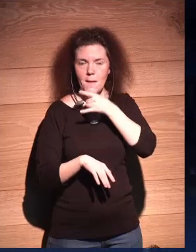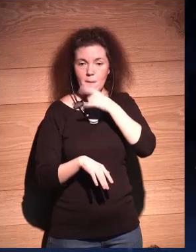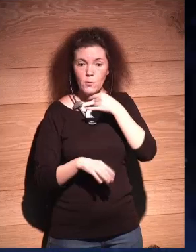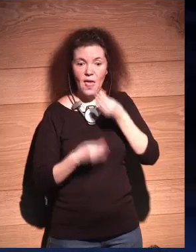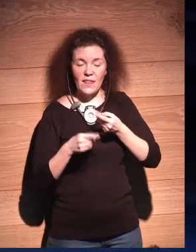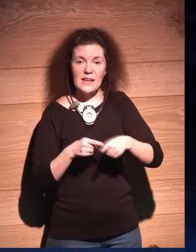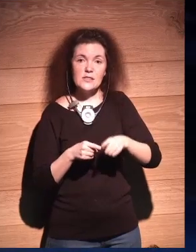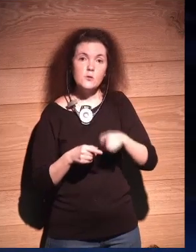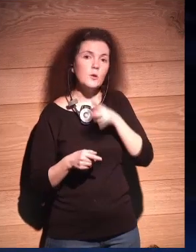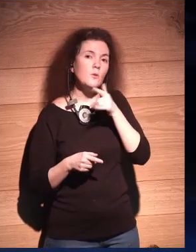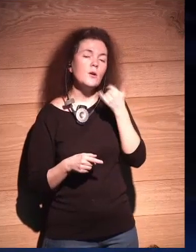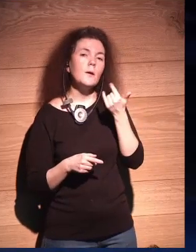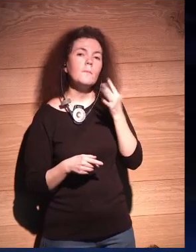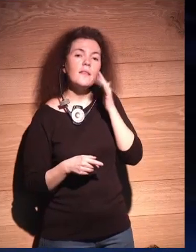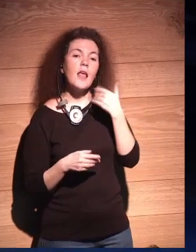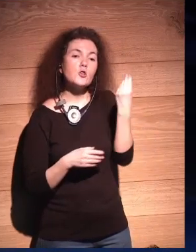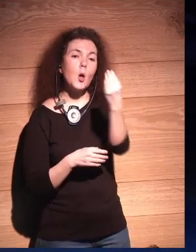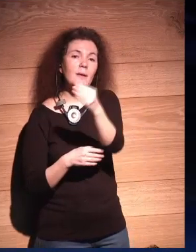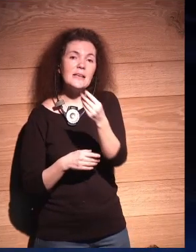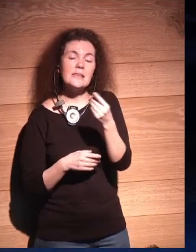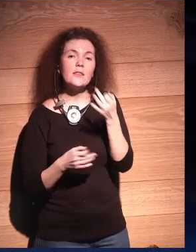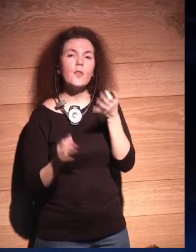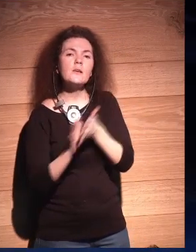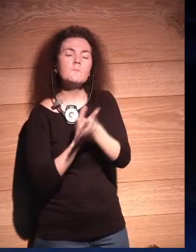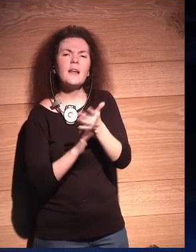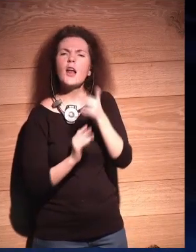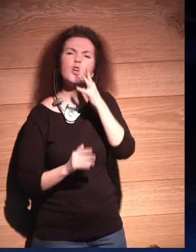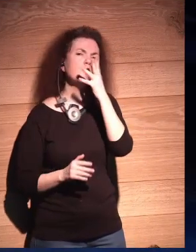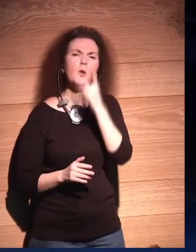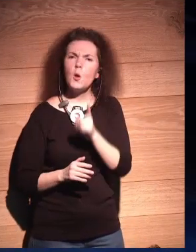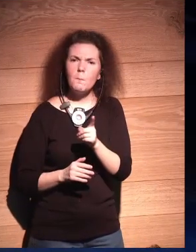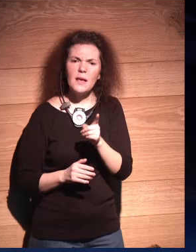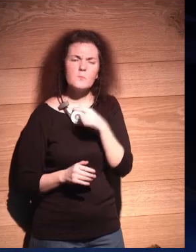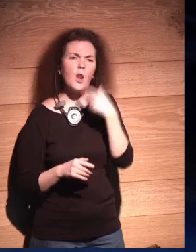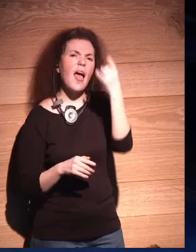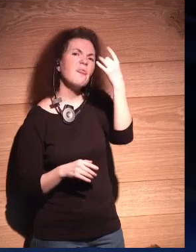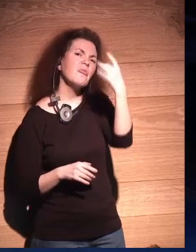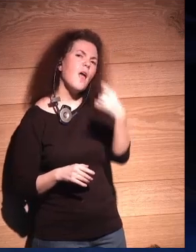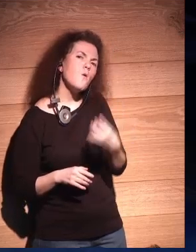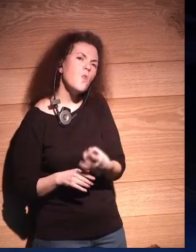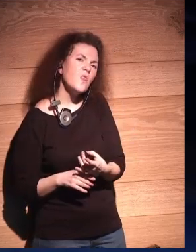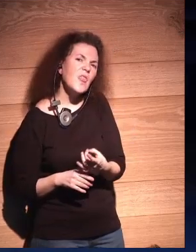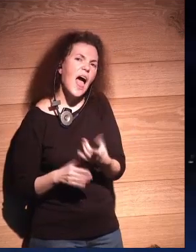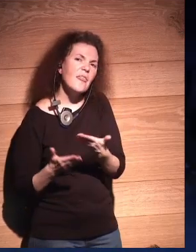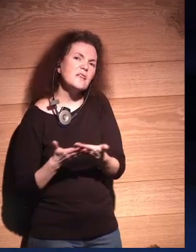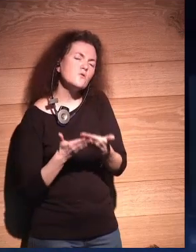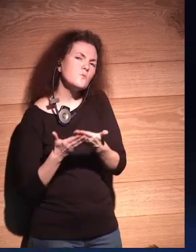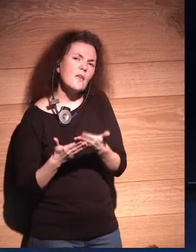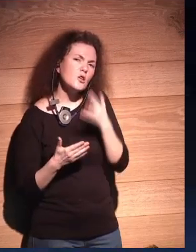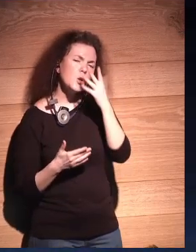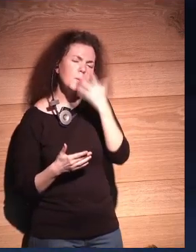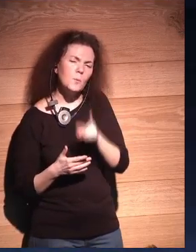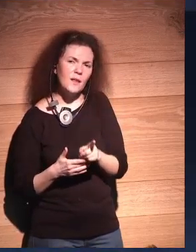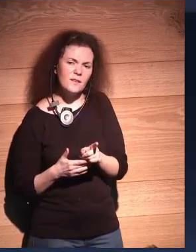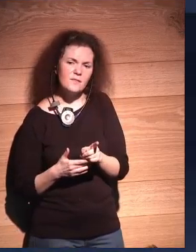talk to these young artists and say, hey, don't worry about your student debt. It's no problem. And hey, you're going to get a great job in